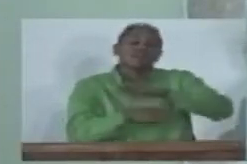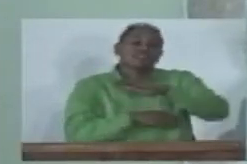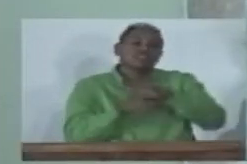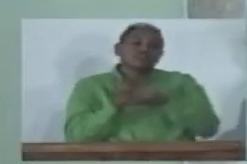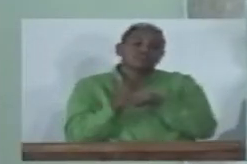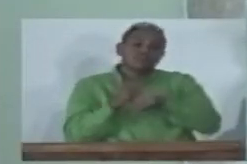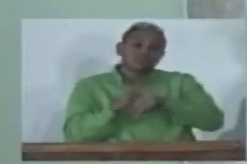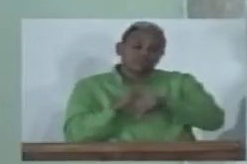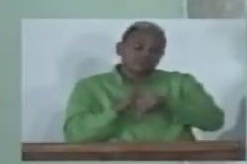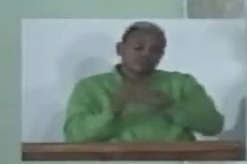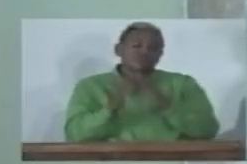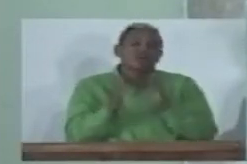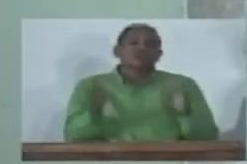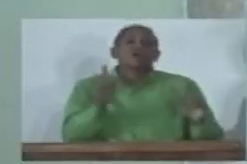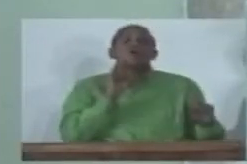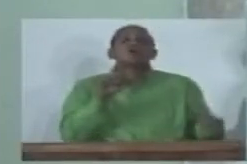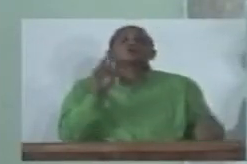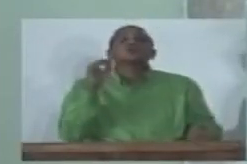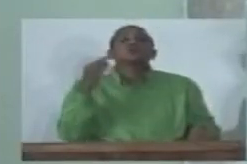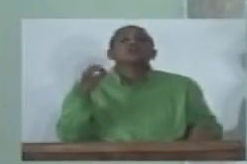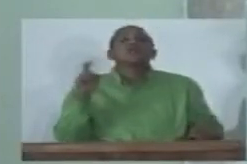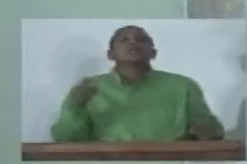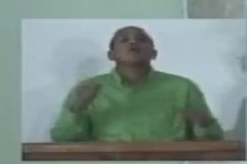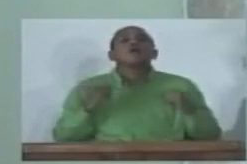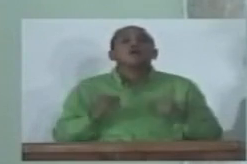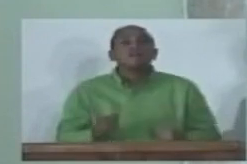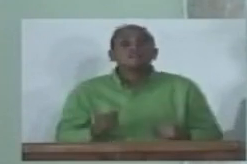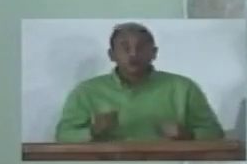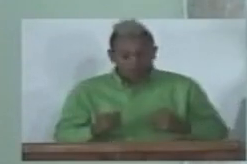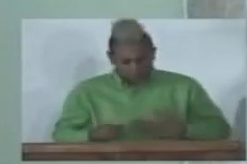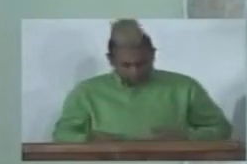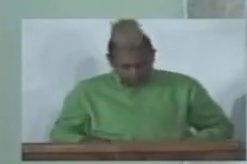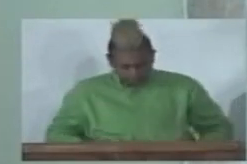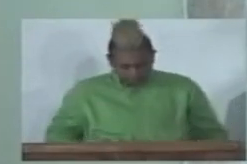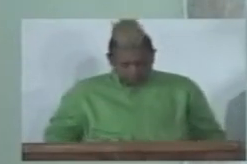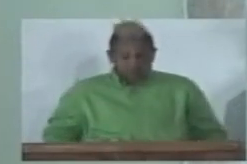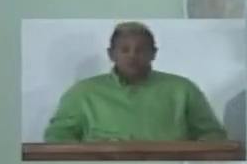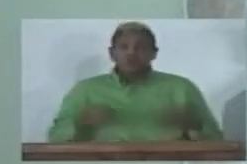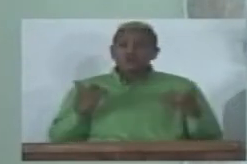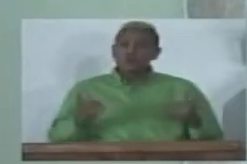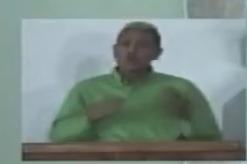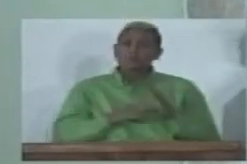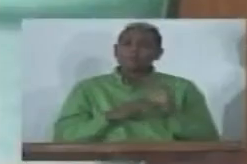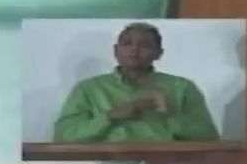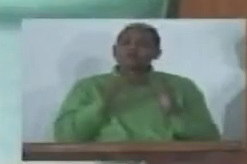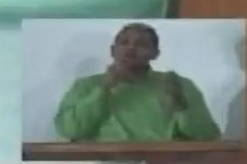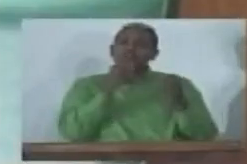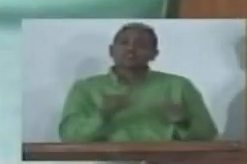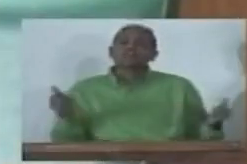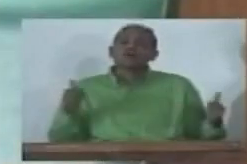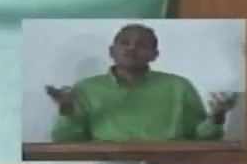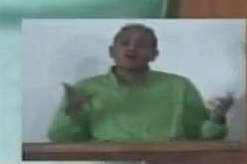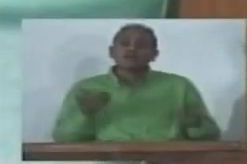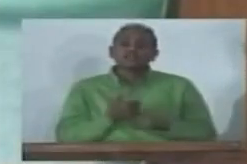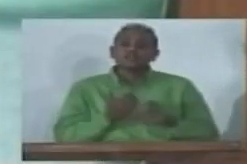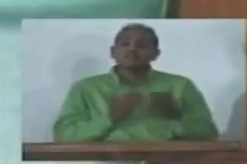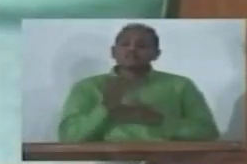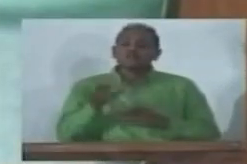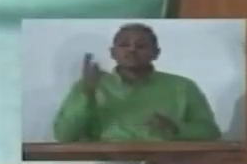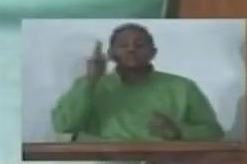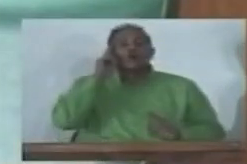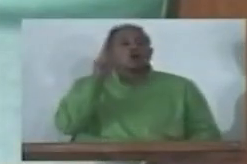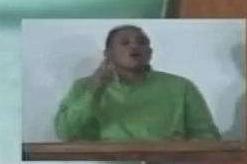Period Order 2019 be affirmed, now therefore be it resolved by this